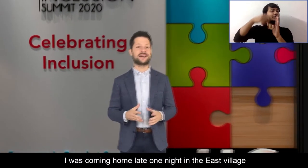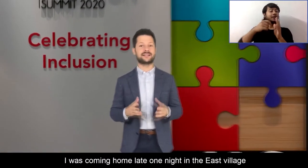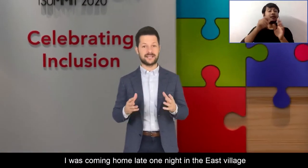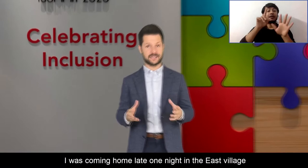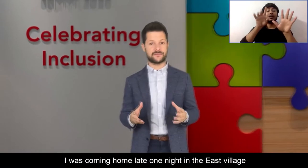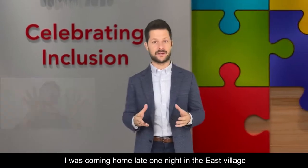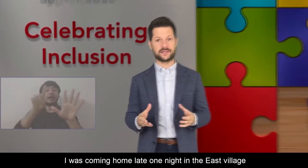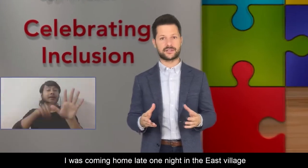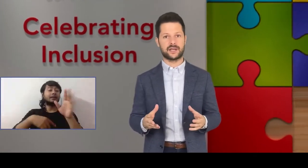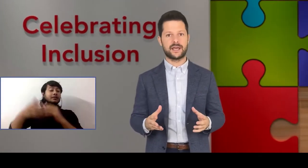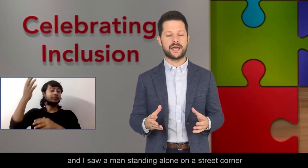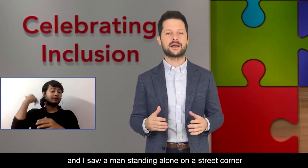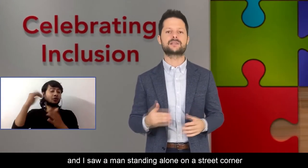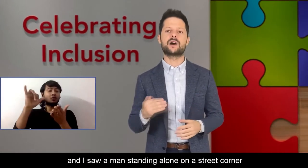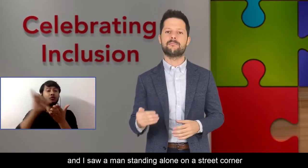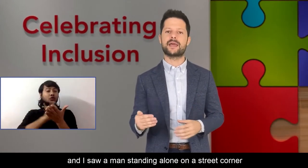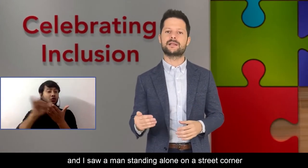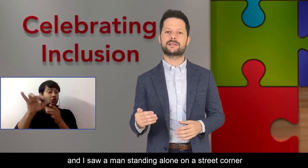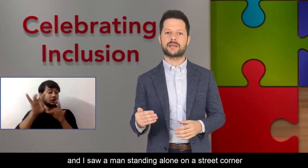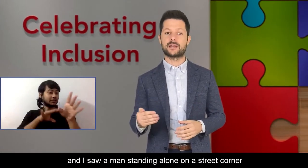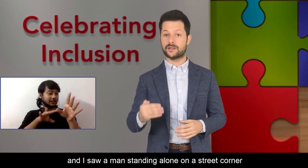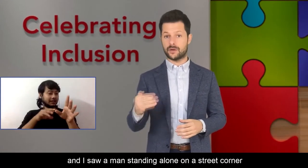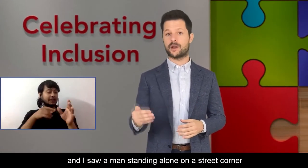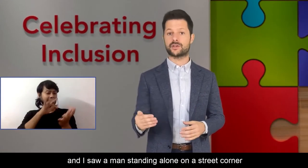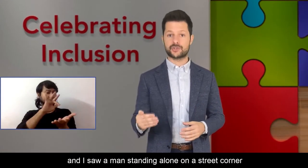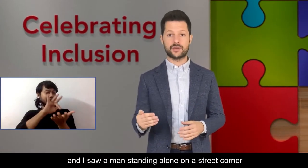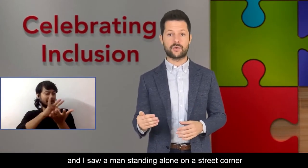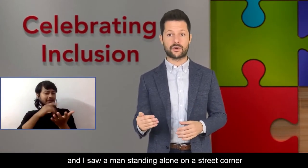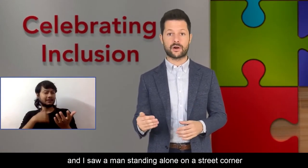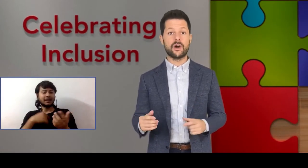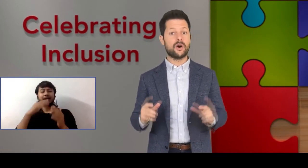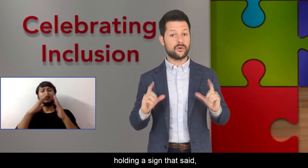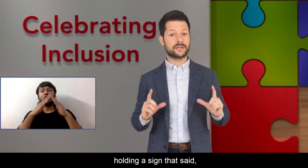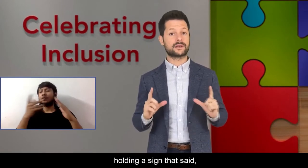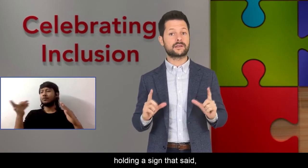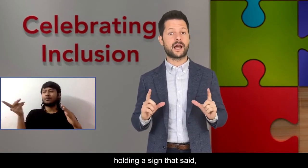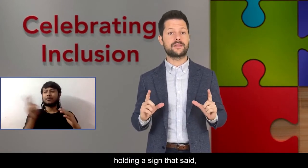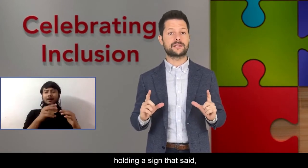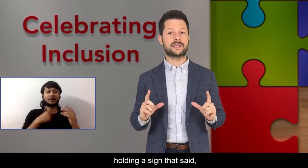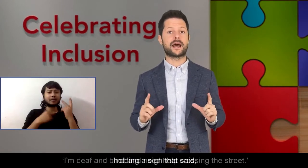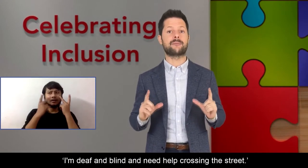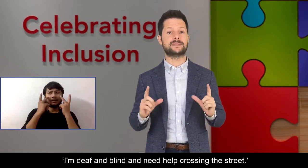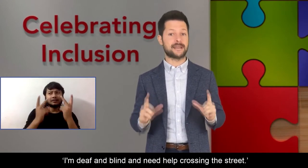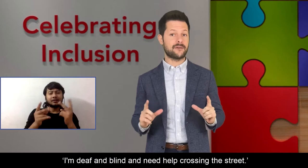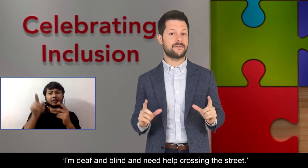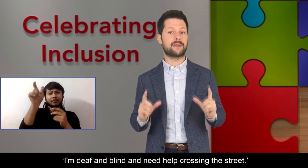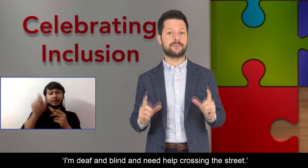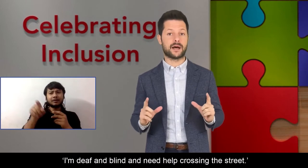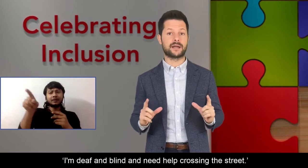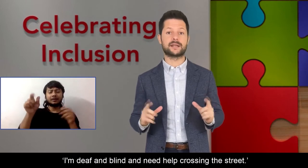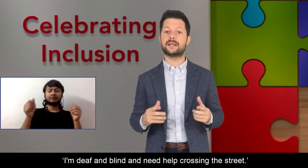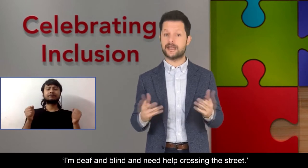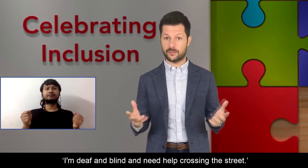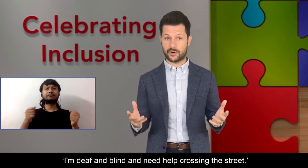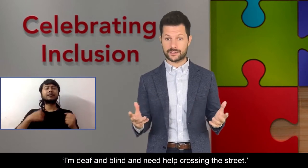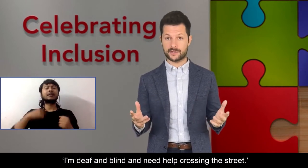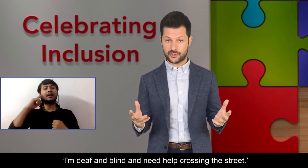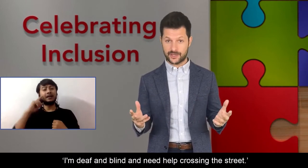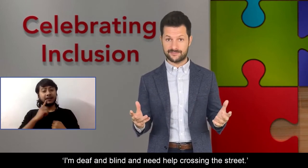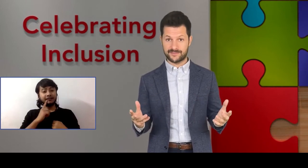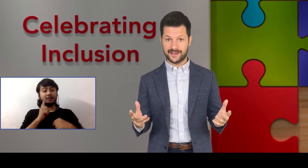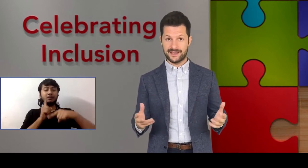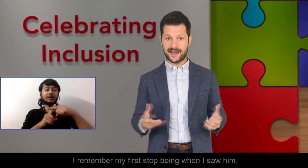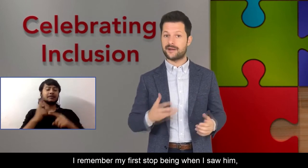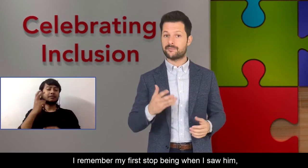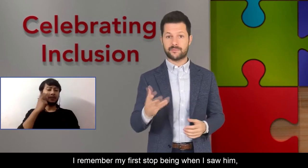one night in the East Village, and I saw a man standing alone on a street corner holding a sign that said, I'm deaf and blind and need help crossing the